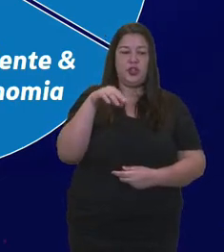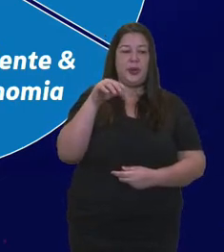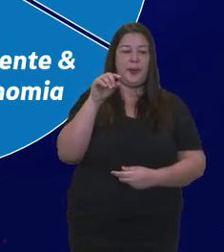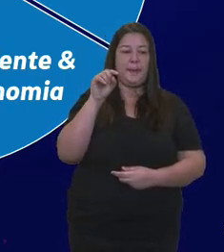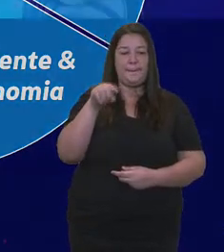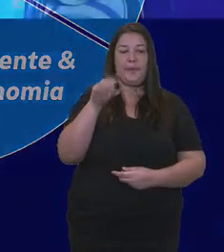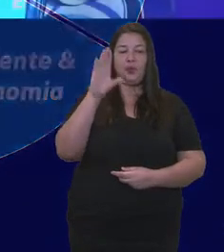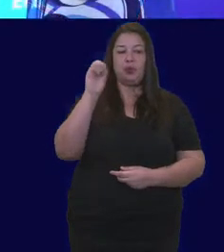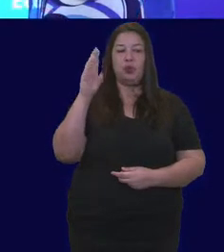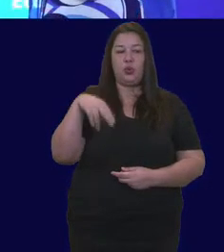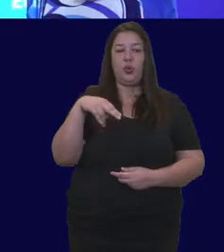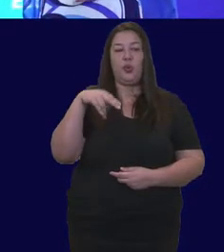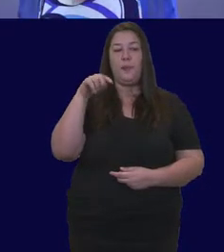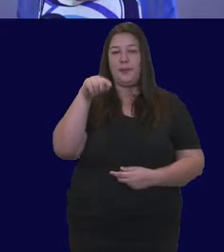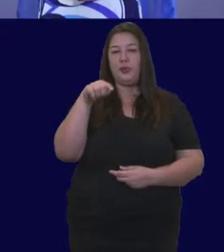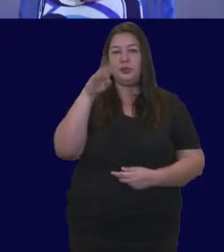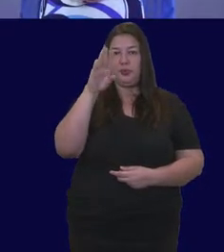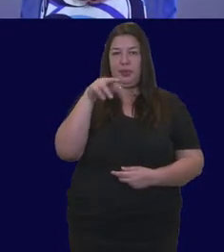team.com.br.